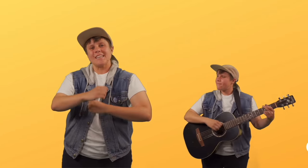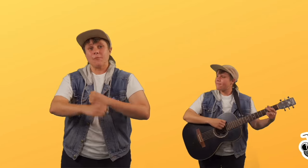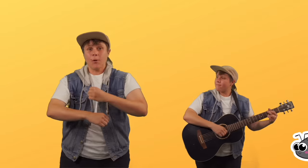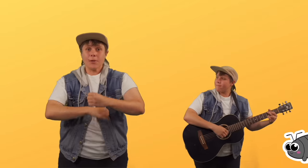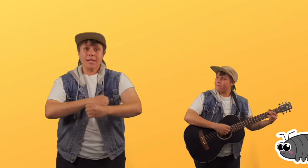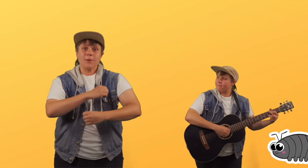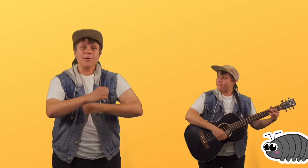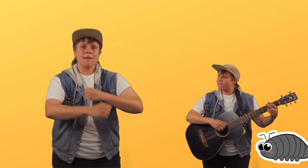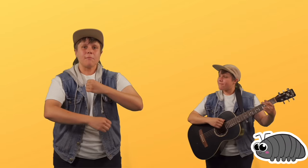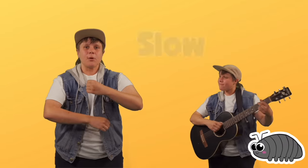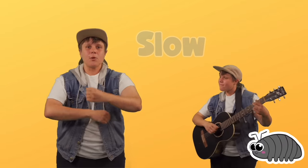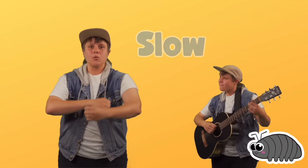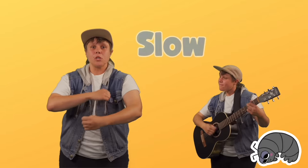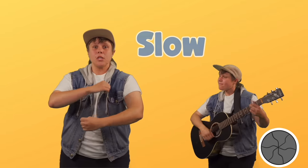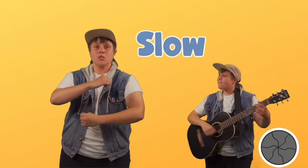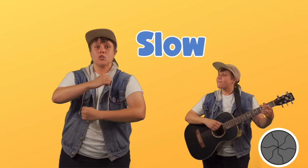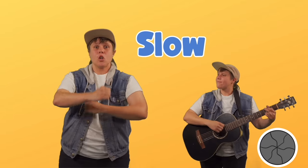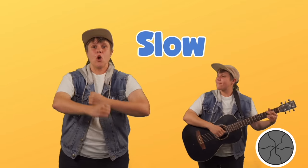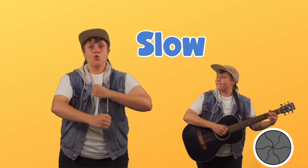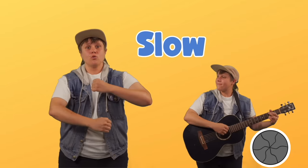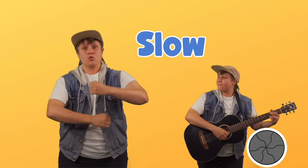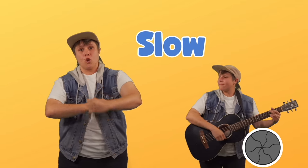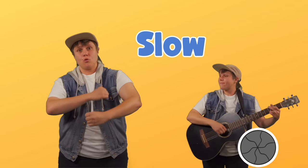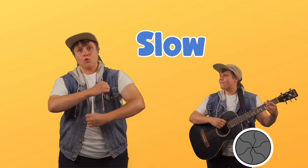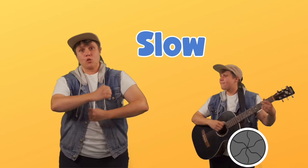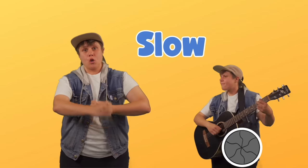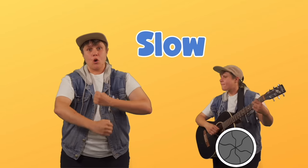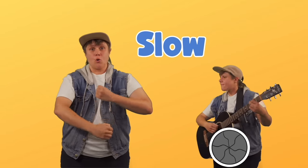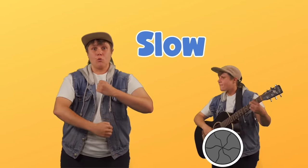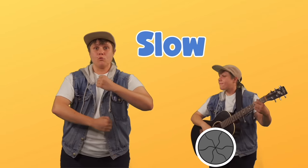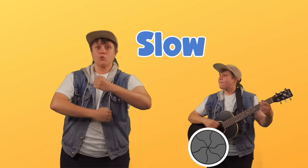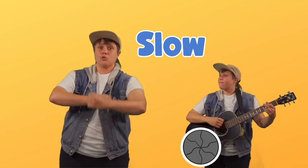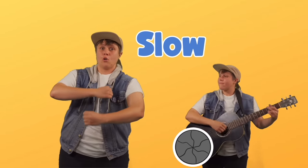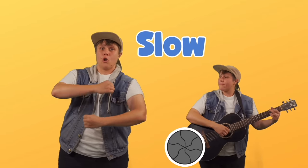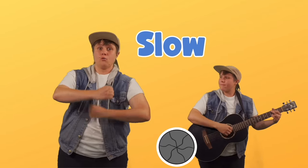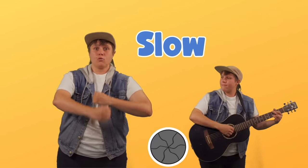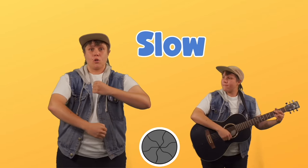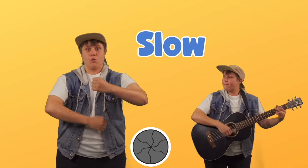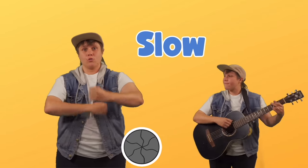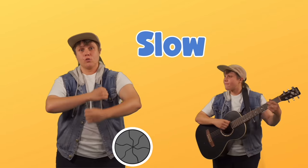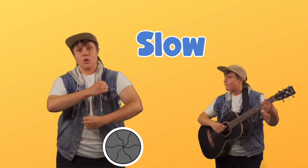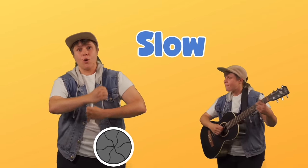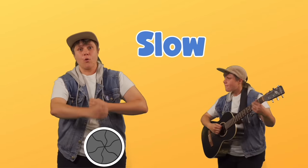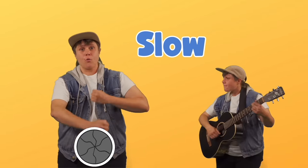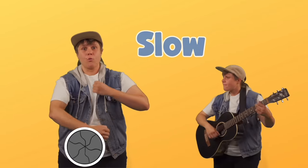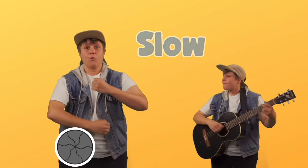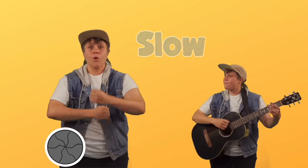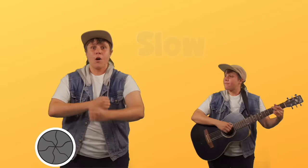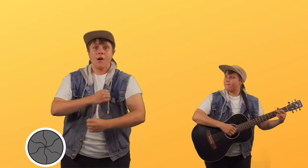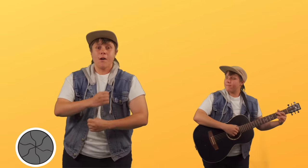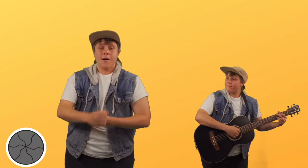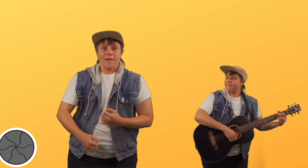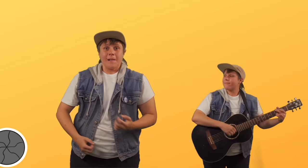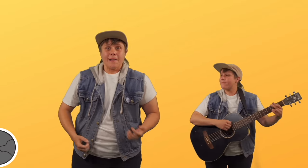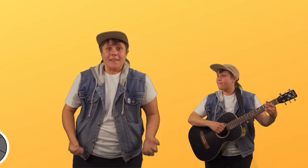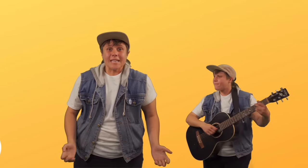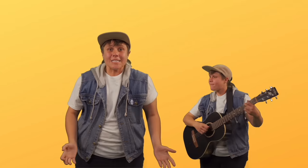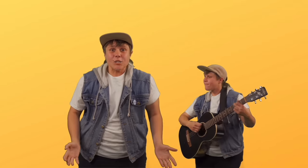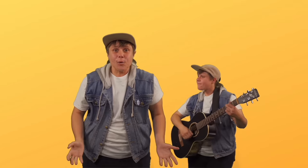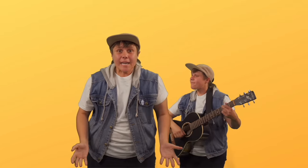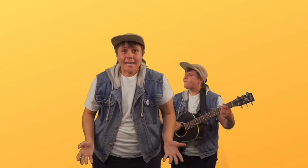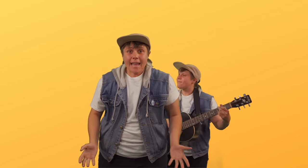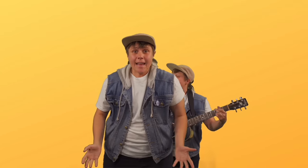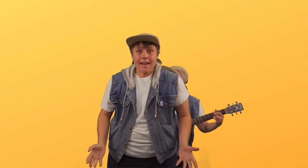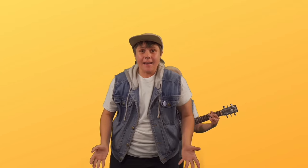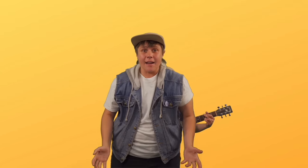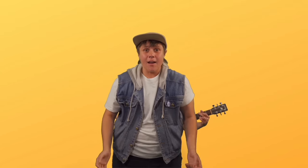Roly-roly-poly, roly-roly-poly, slow, slow, slow, slow, slow, slow. Let's